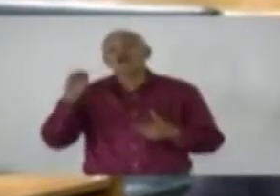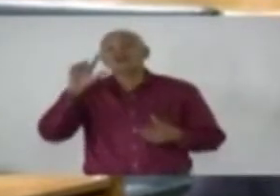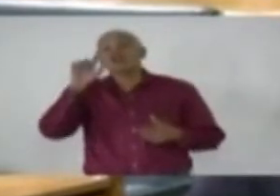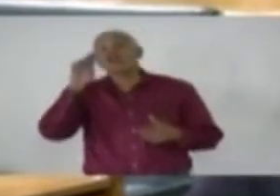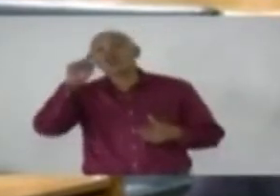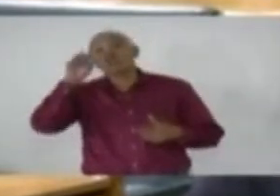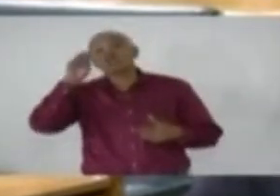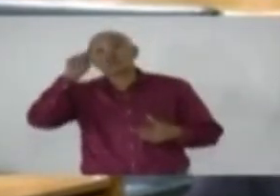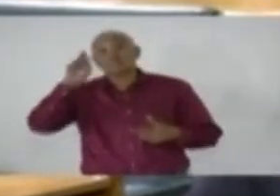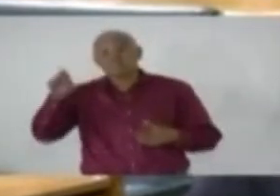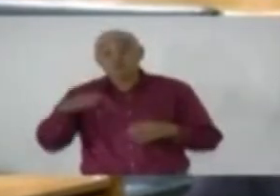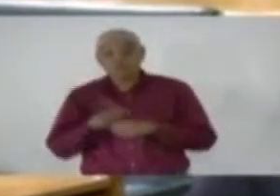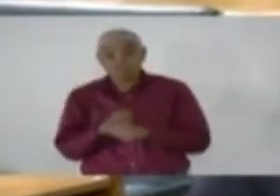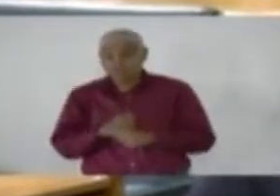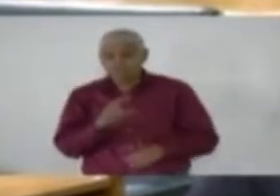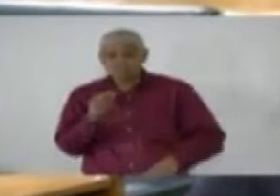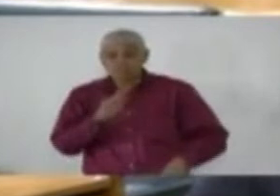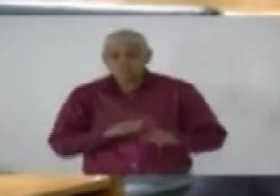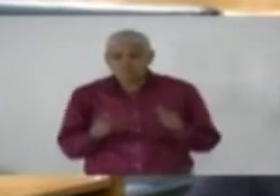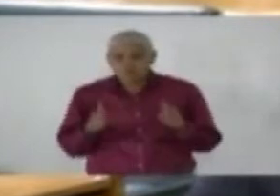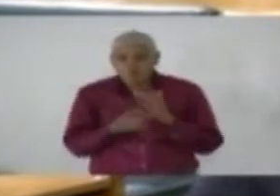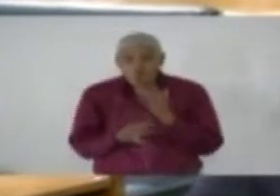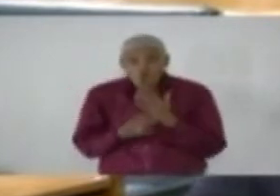not oil-producing countries, but they're small.